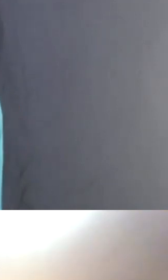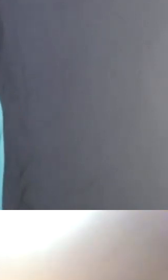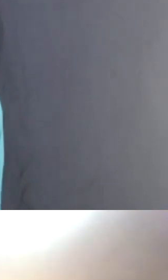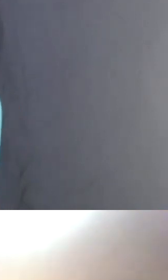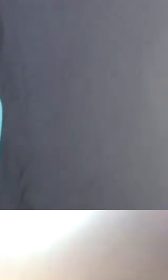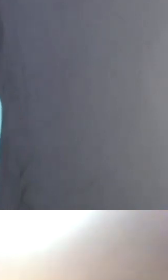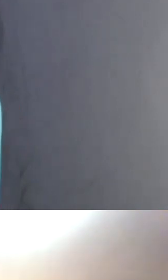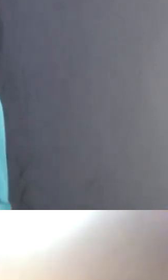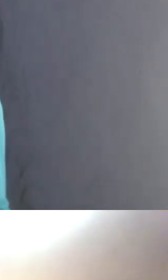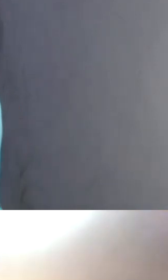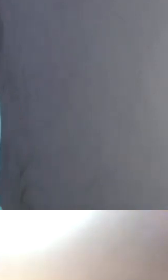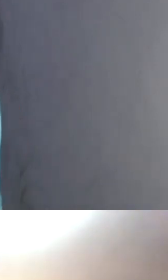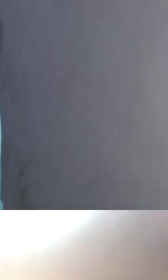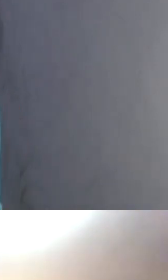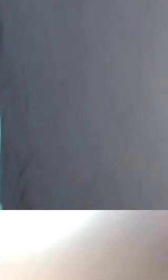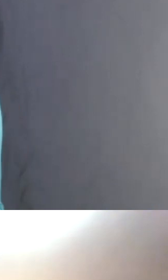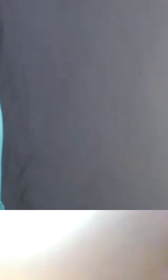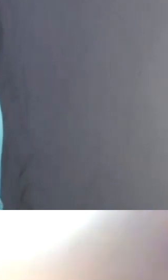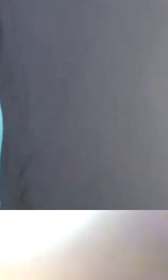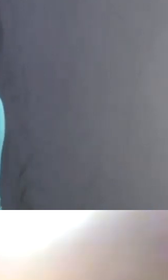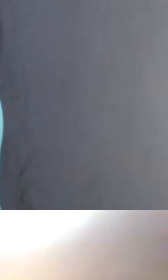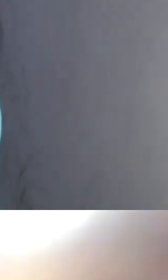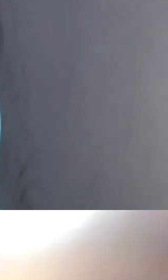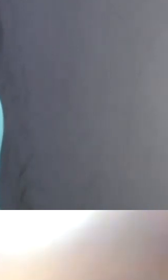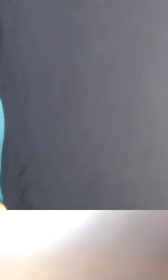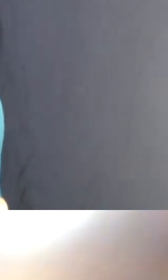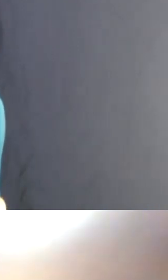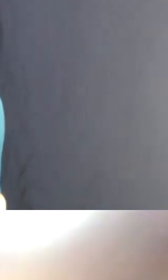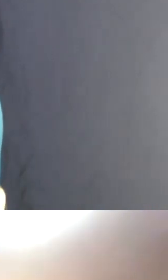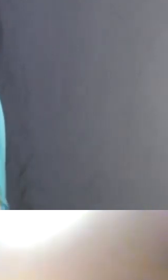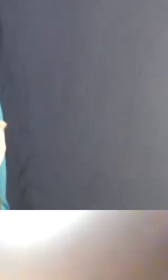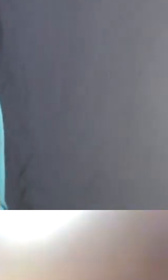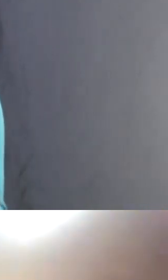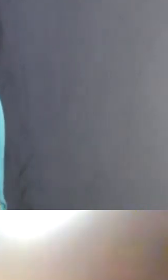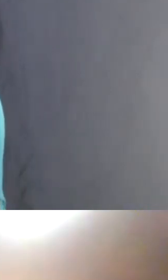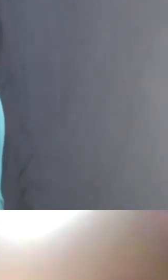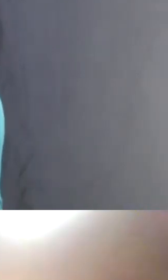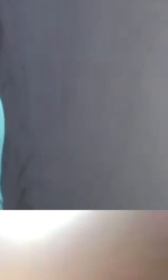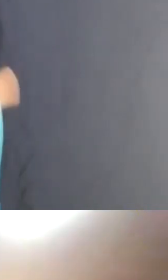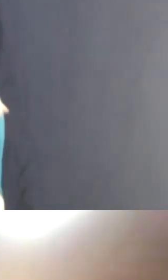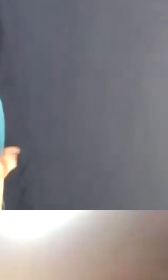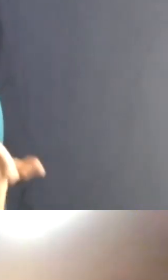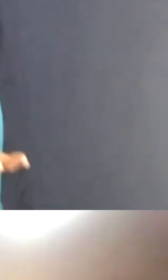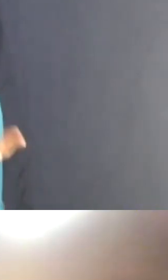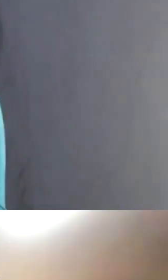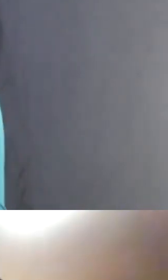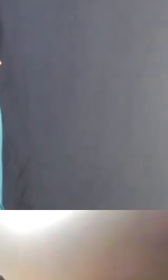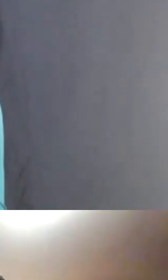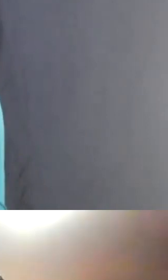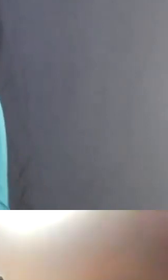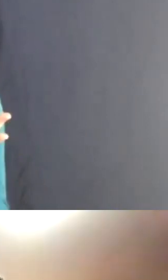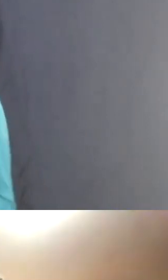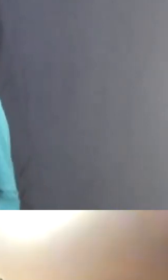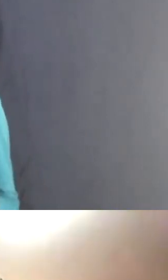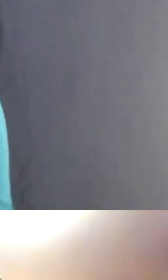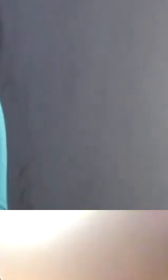we don't say this is who receives outpatient within rules. We haven't defined that within our rules. Some